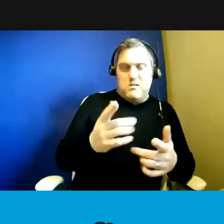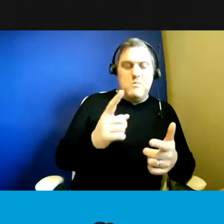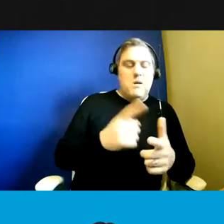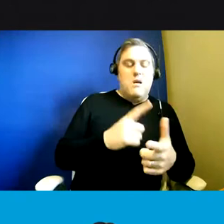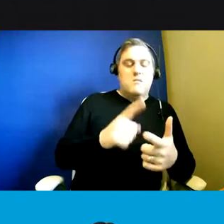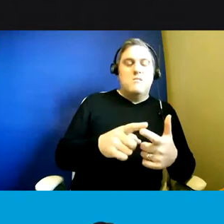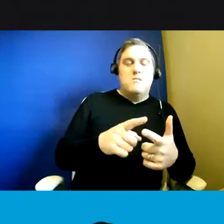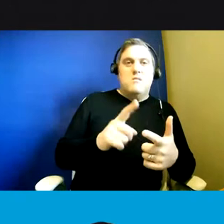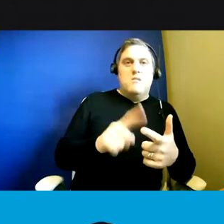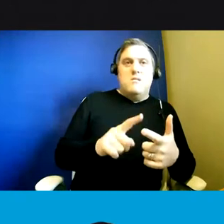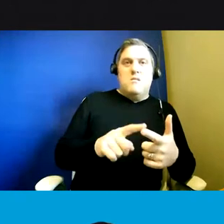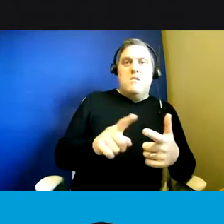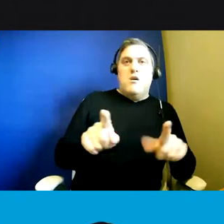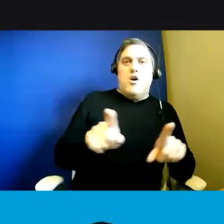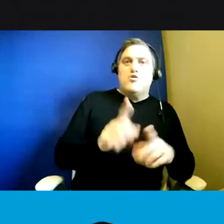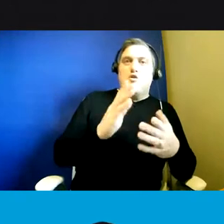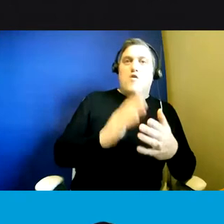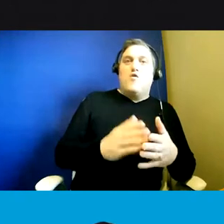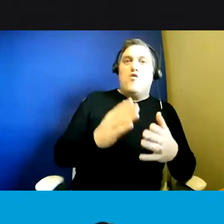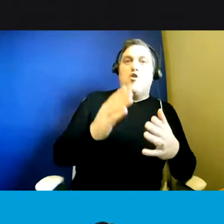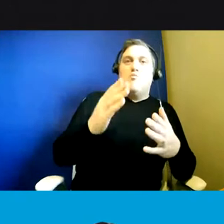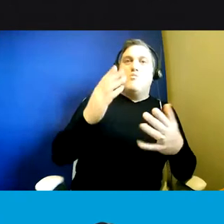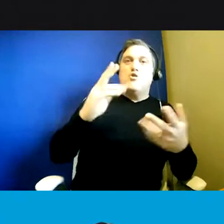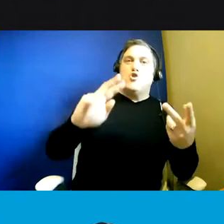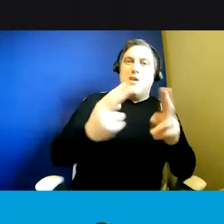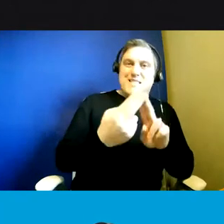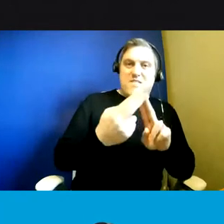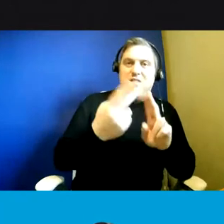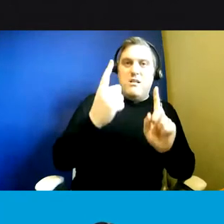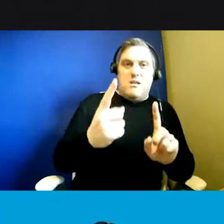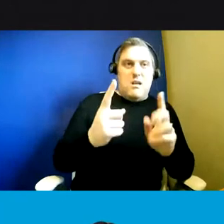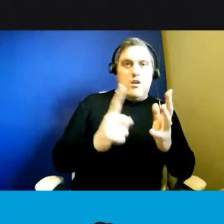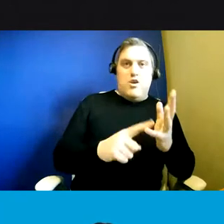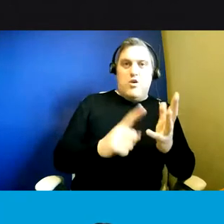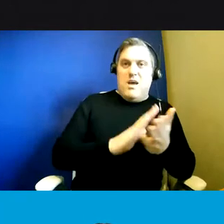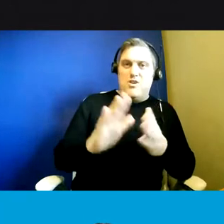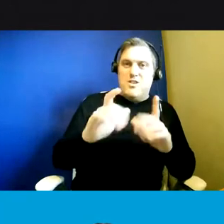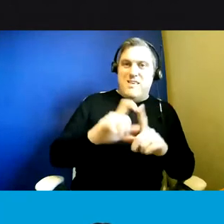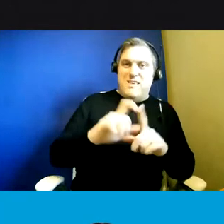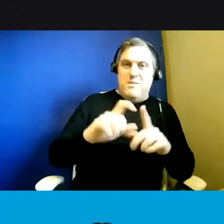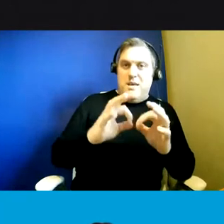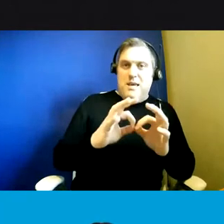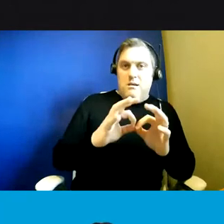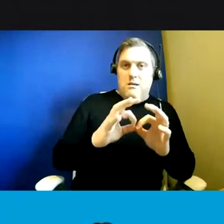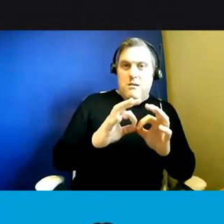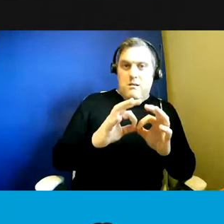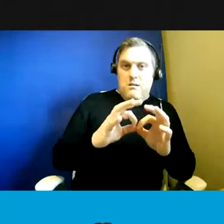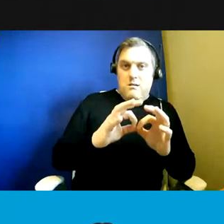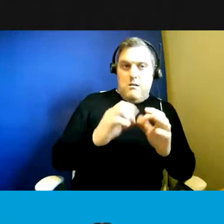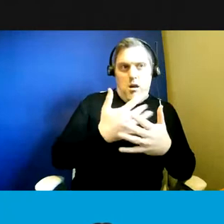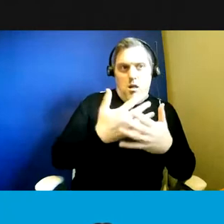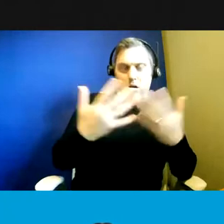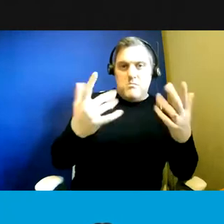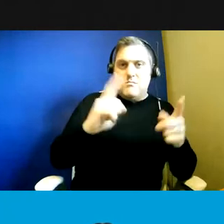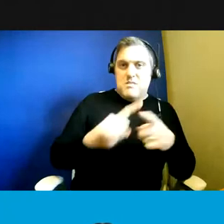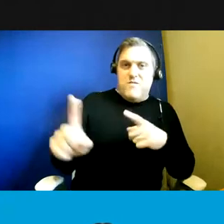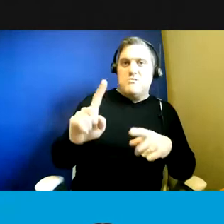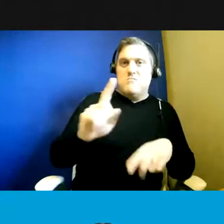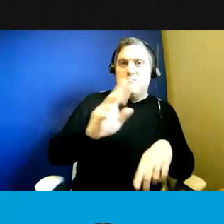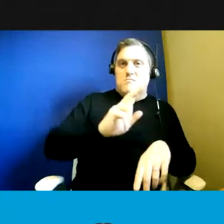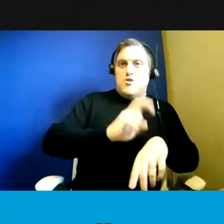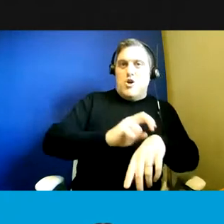from the Trust Chesterfield and UHDB, the Derby Hospital, lots of clinicians, and we put